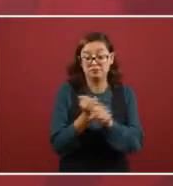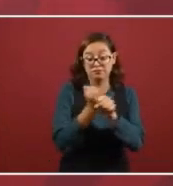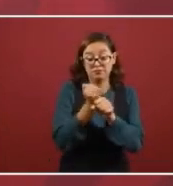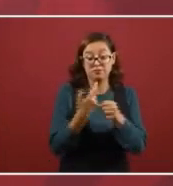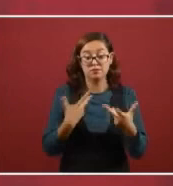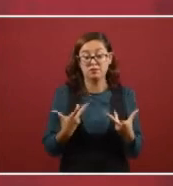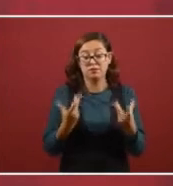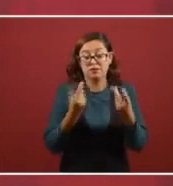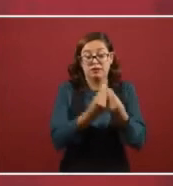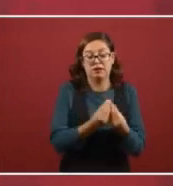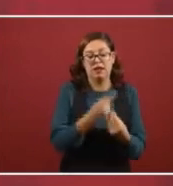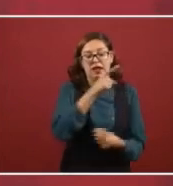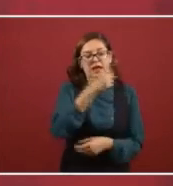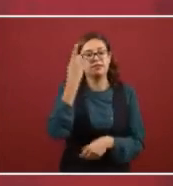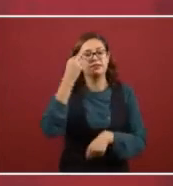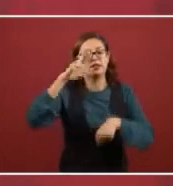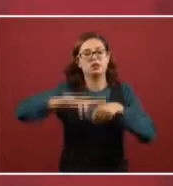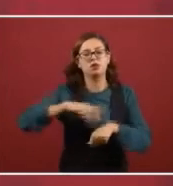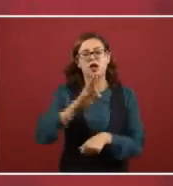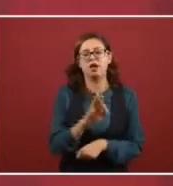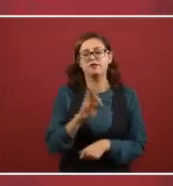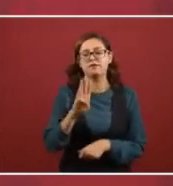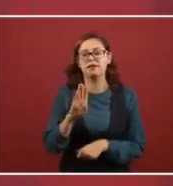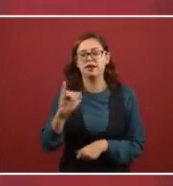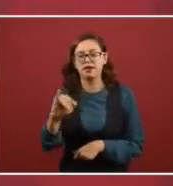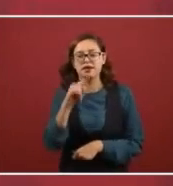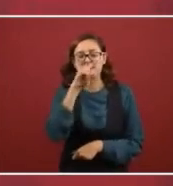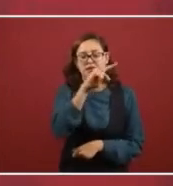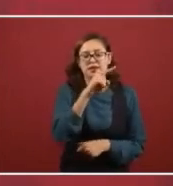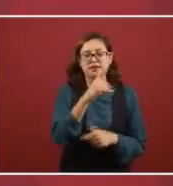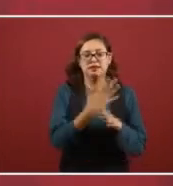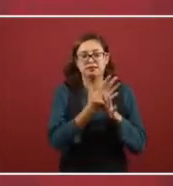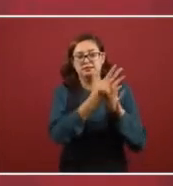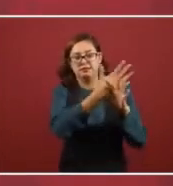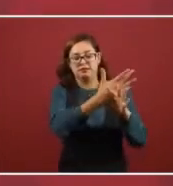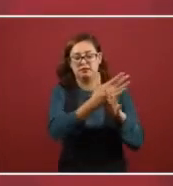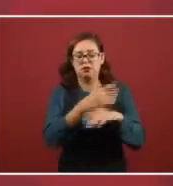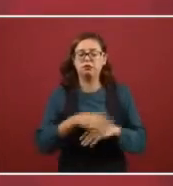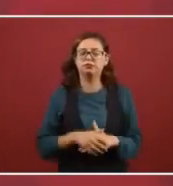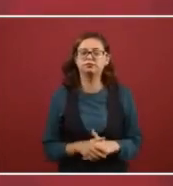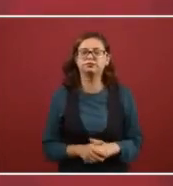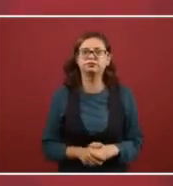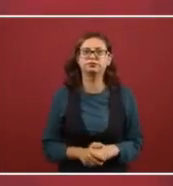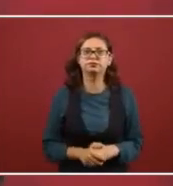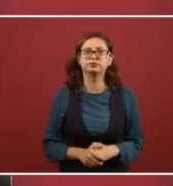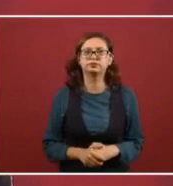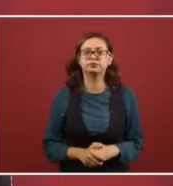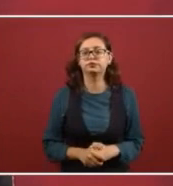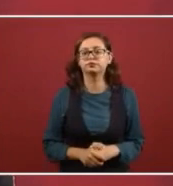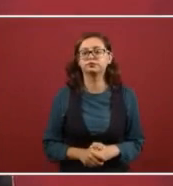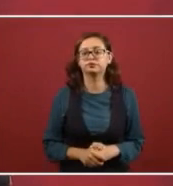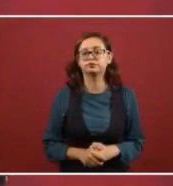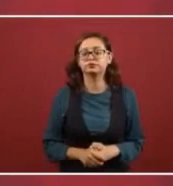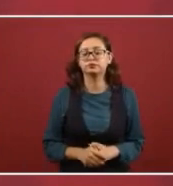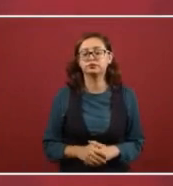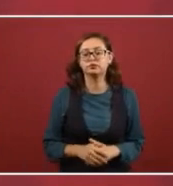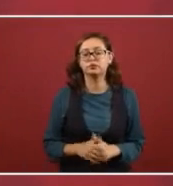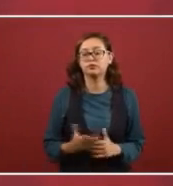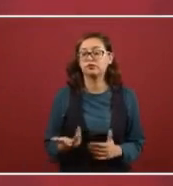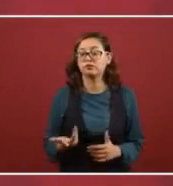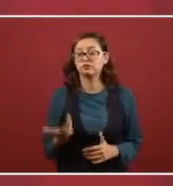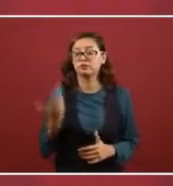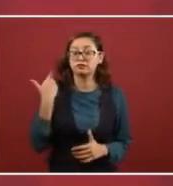we said to the FBI, and we have the complete version that he considers, or he